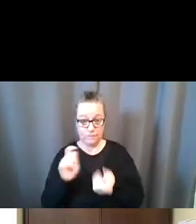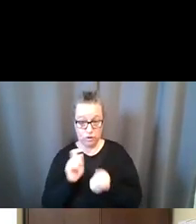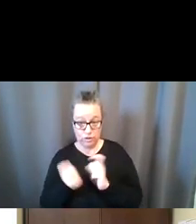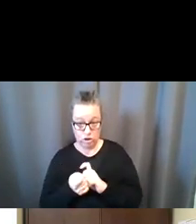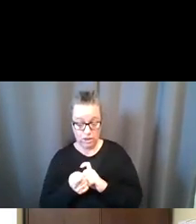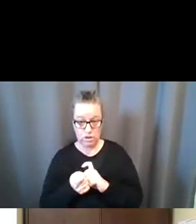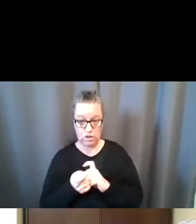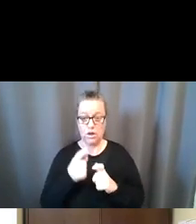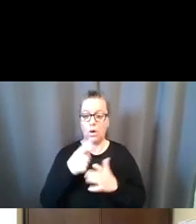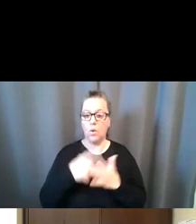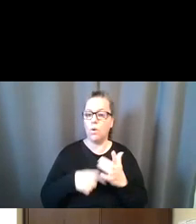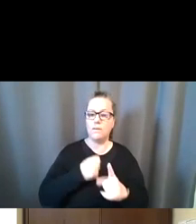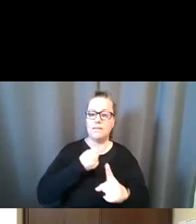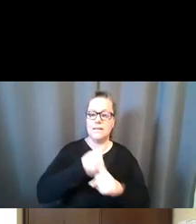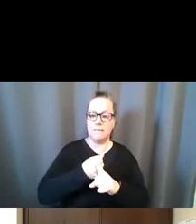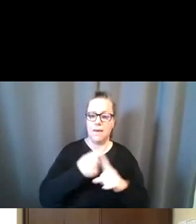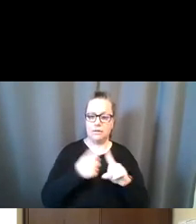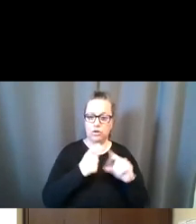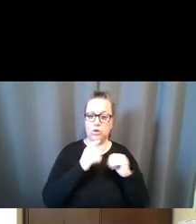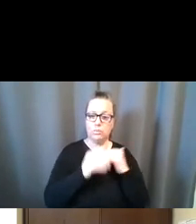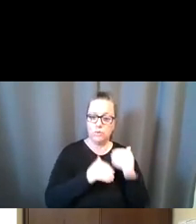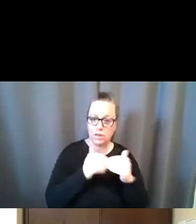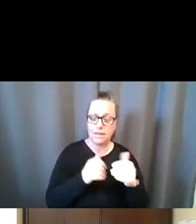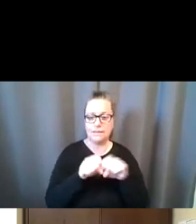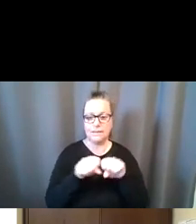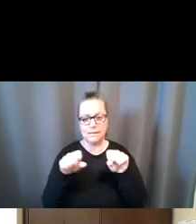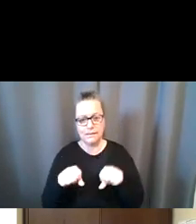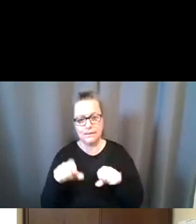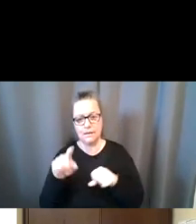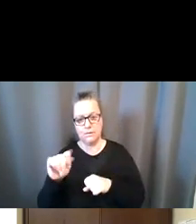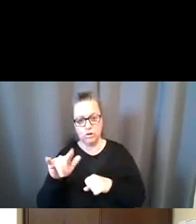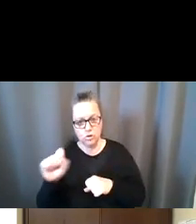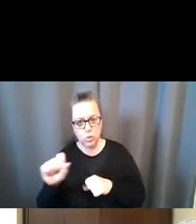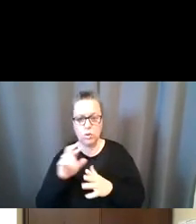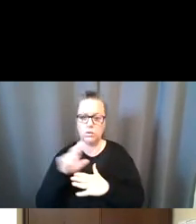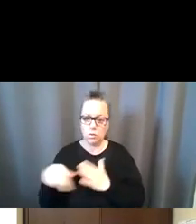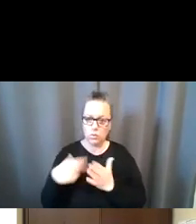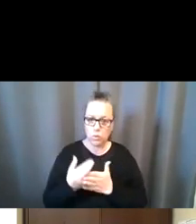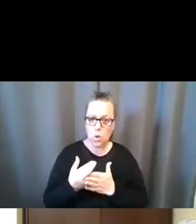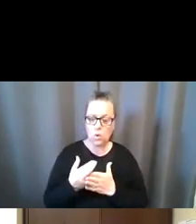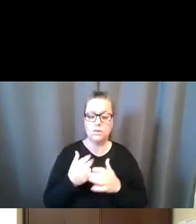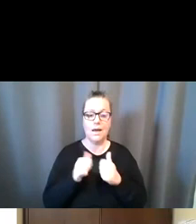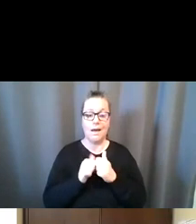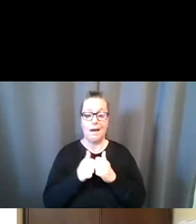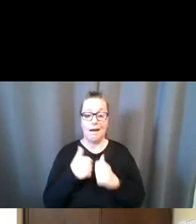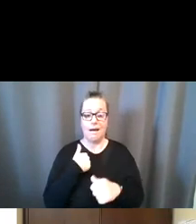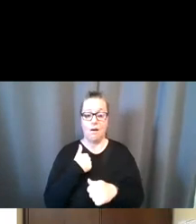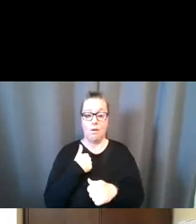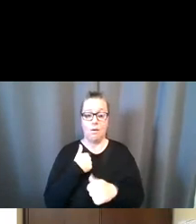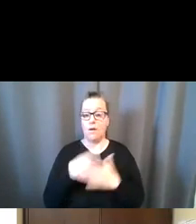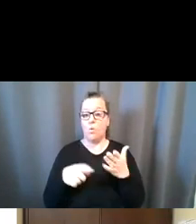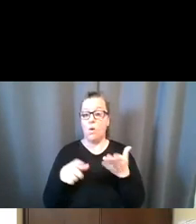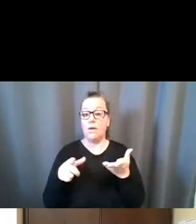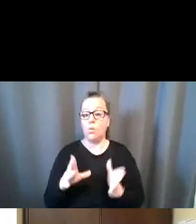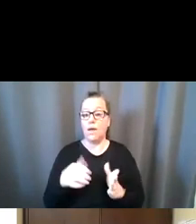what was the impact to processes, to systems, to tools, to job roles? How are we, and in what ways are